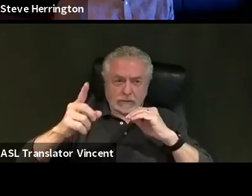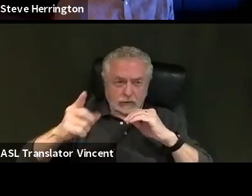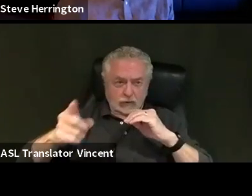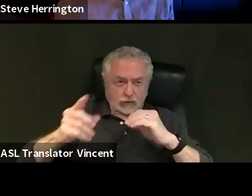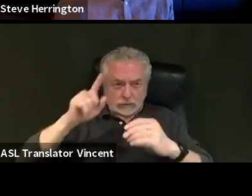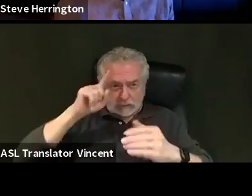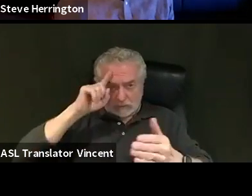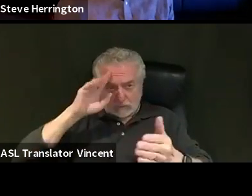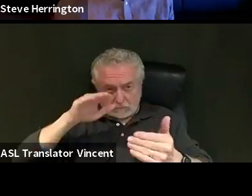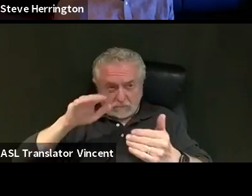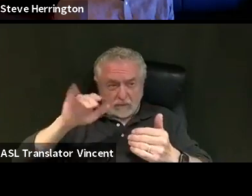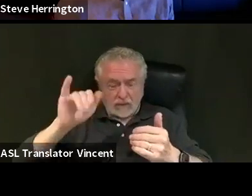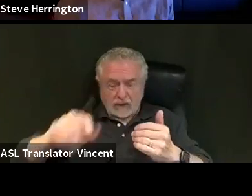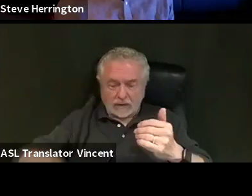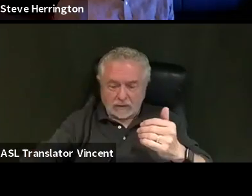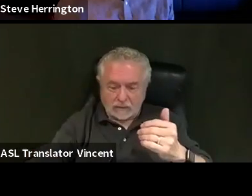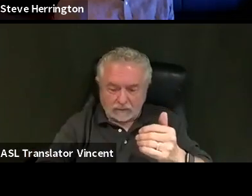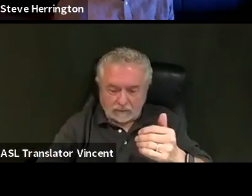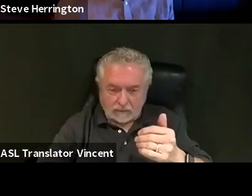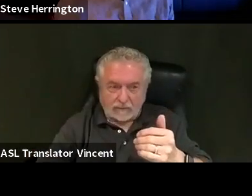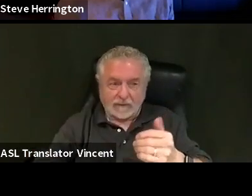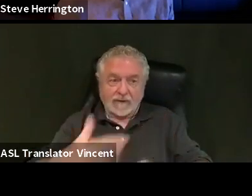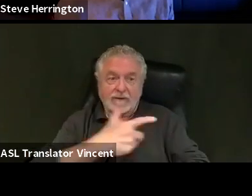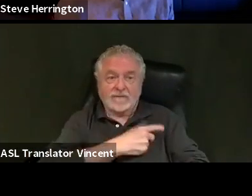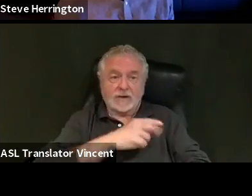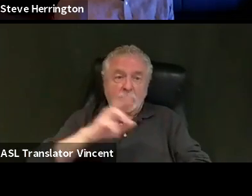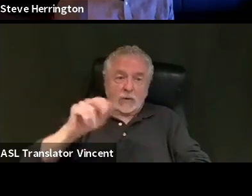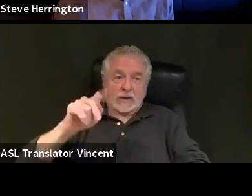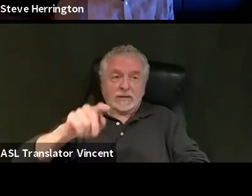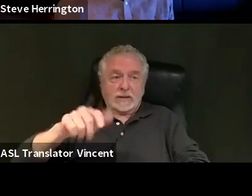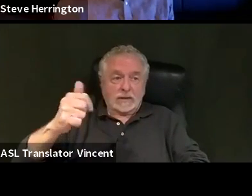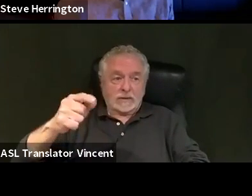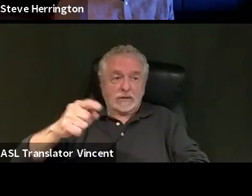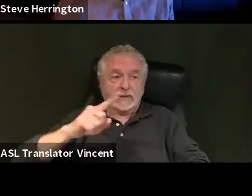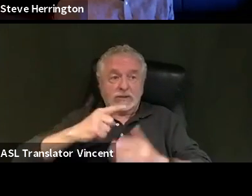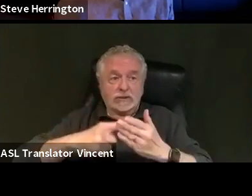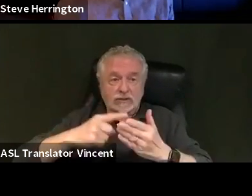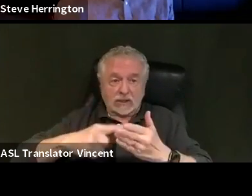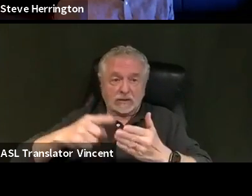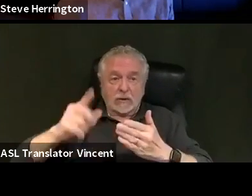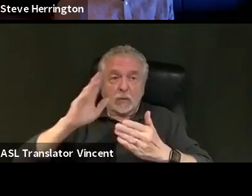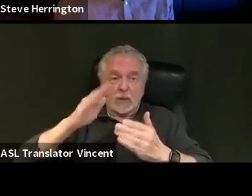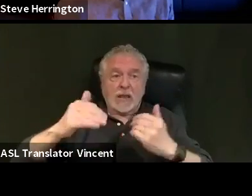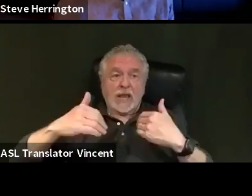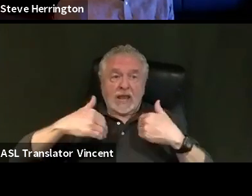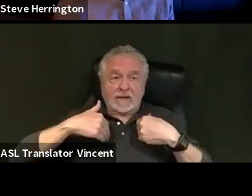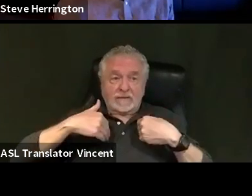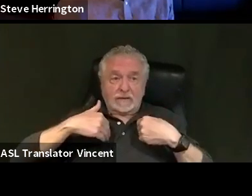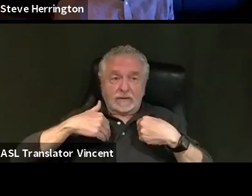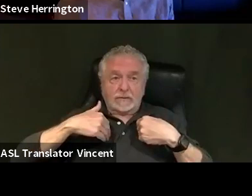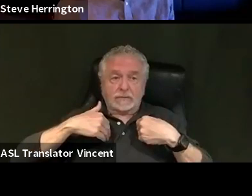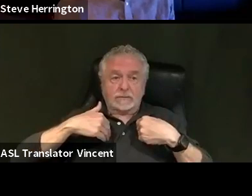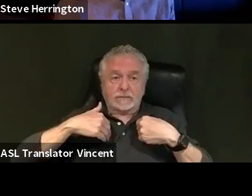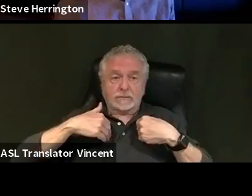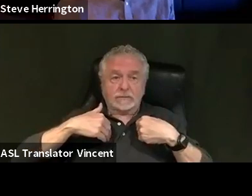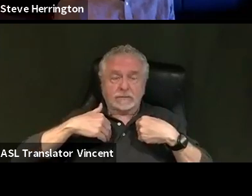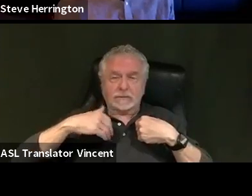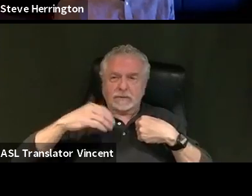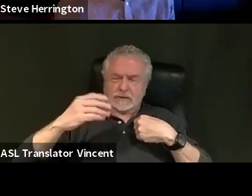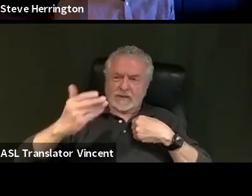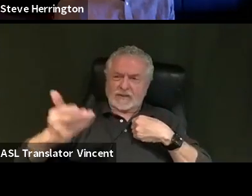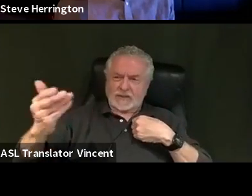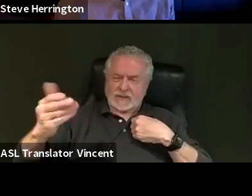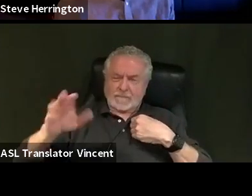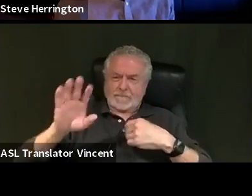do you anticipate that vaccination rates and the other measures you discussed will have a tangible